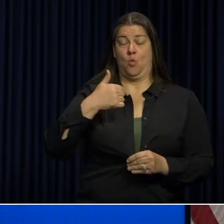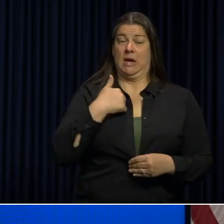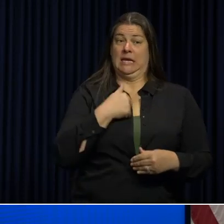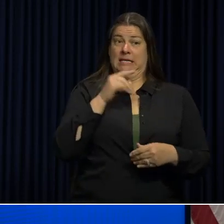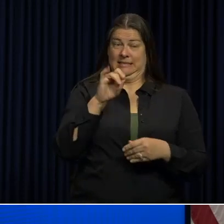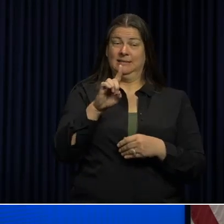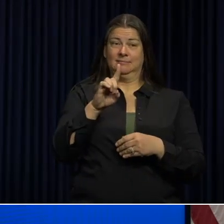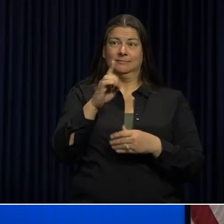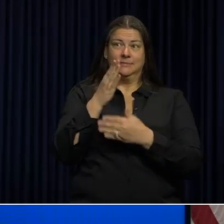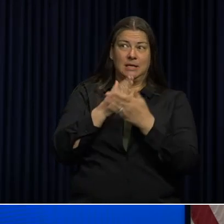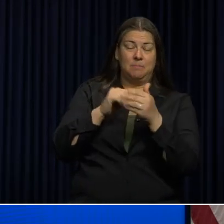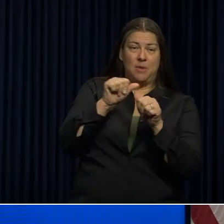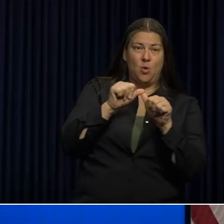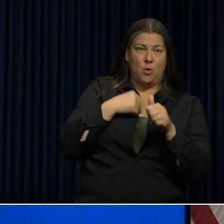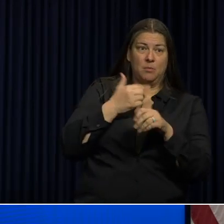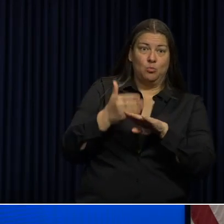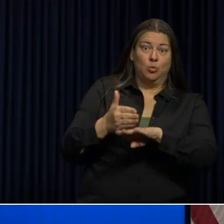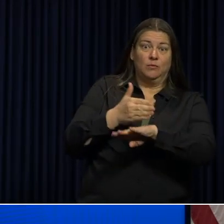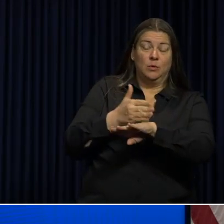really frustrating. One is people